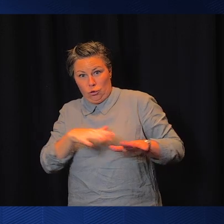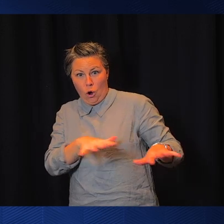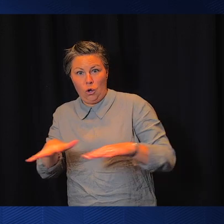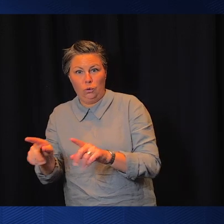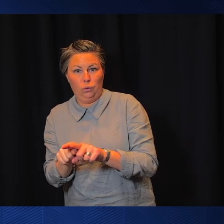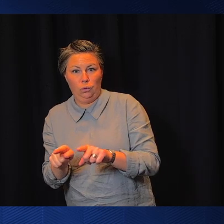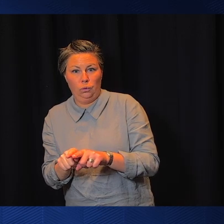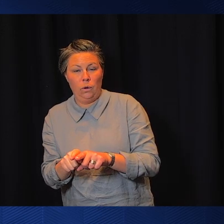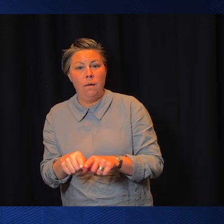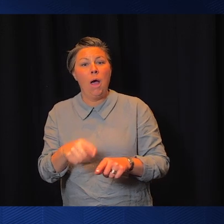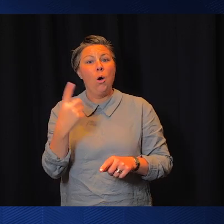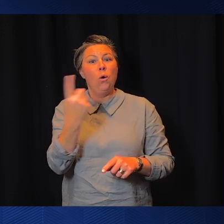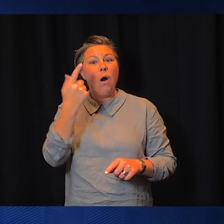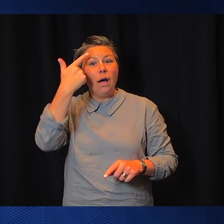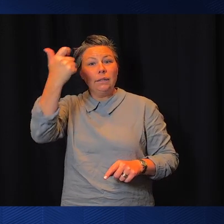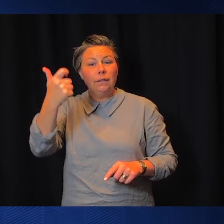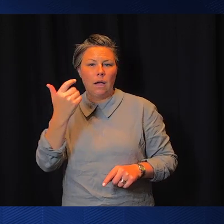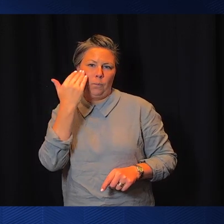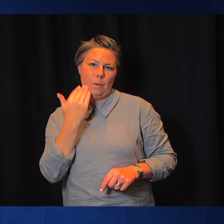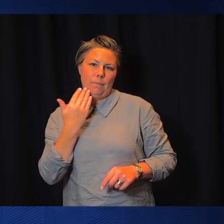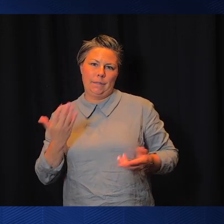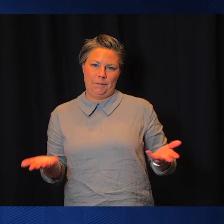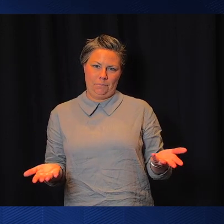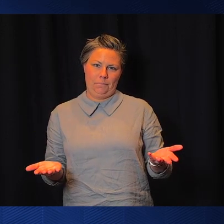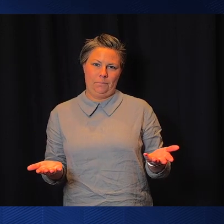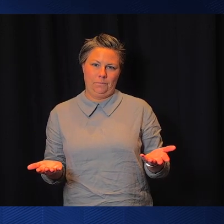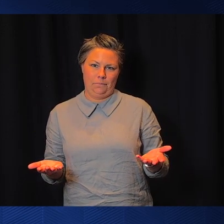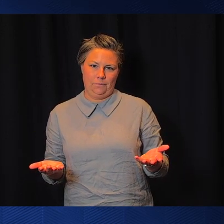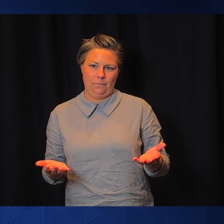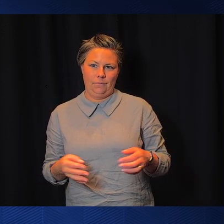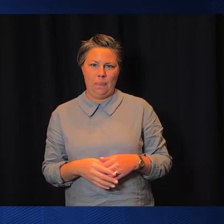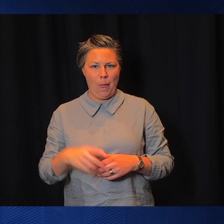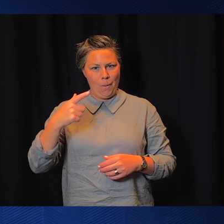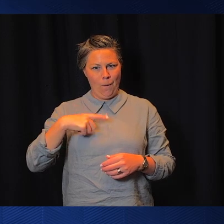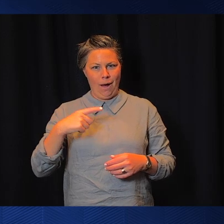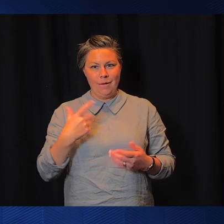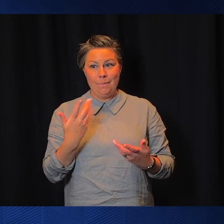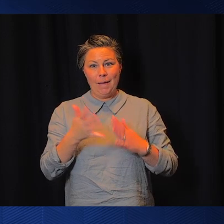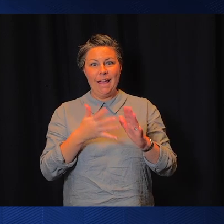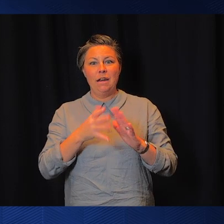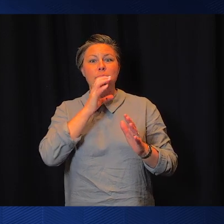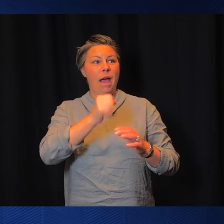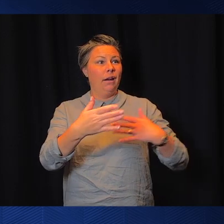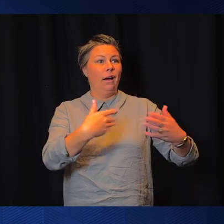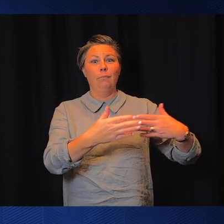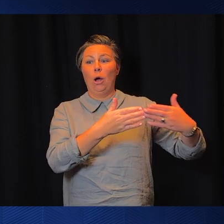Women DRR leaders within Pacific that sit in Fiji has this kind of conversation. Then she said, there's one boat